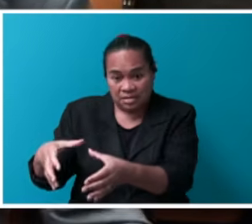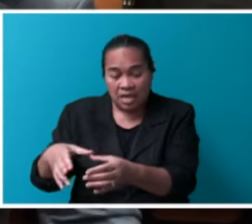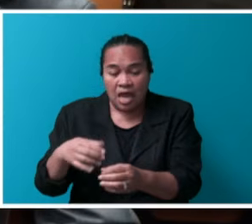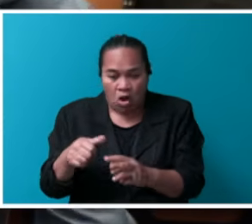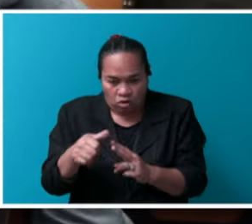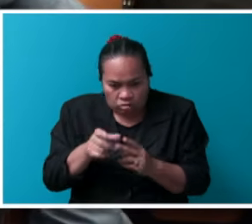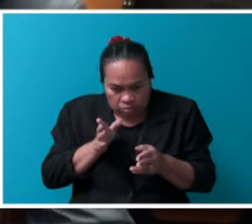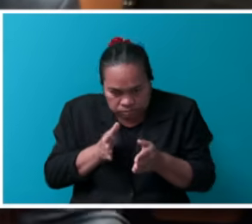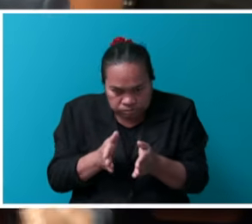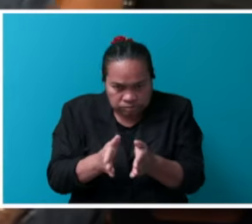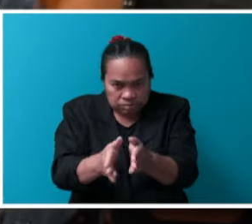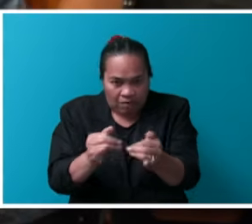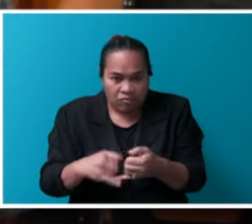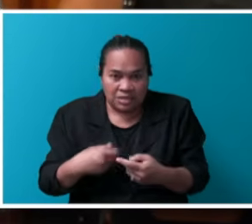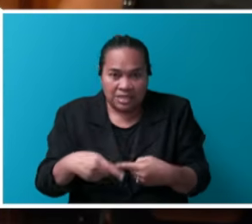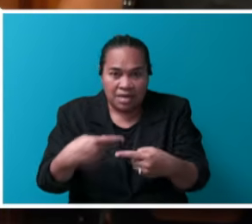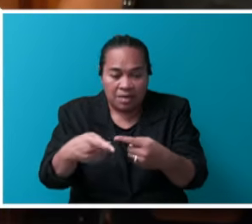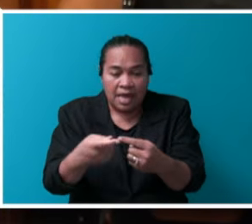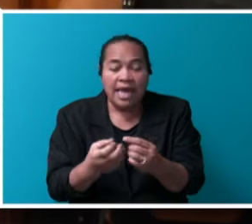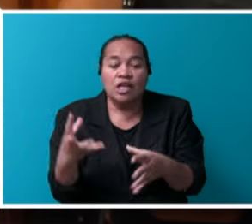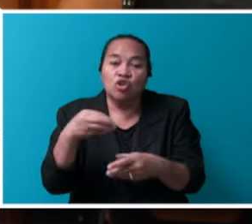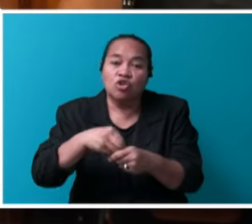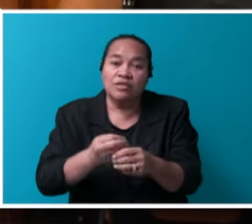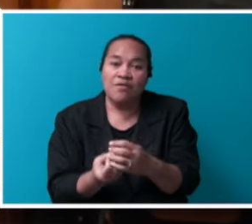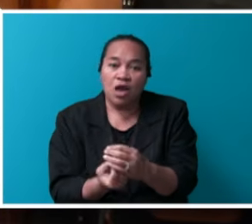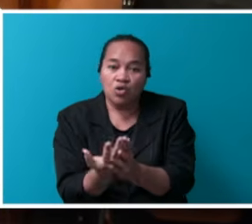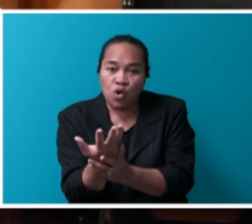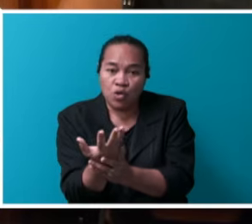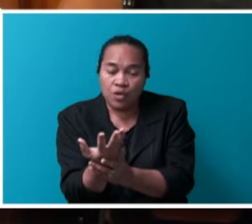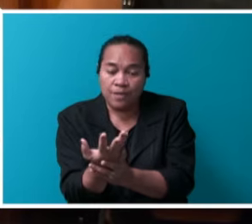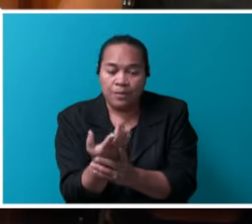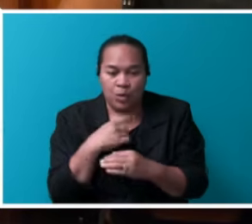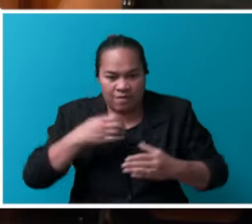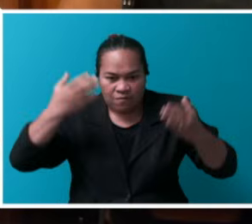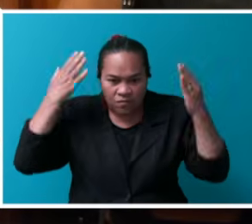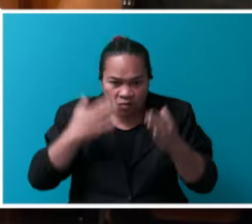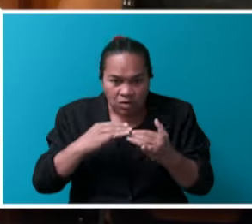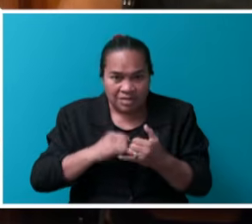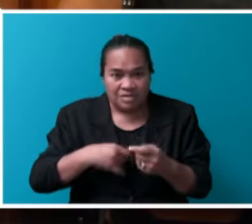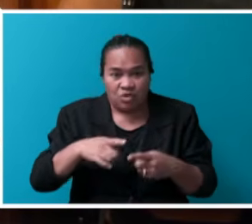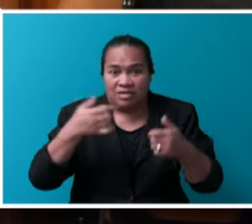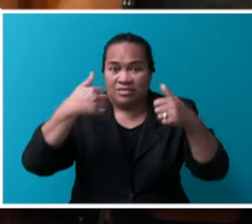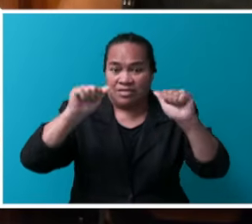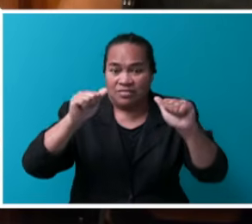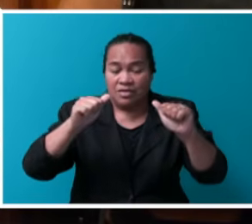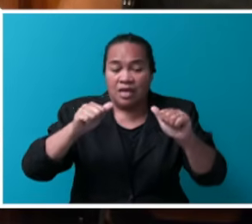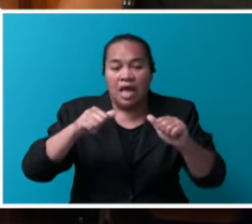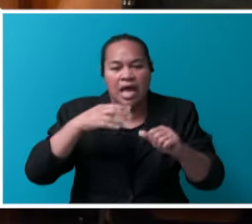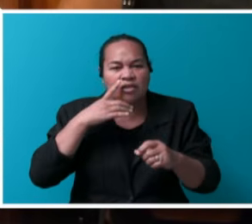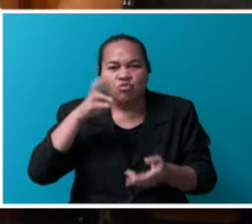path towards sustainable and inclusive growth. We focused on achieving fiscal sustainability and reducing the public debt